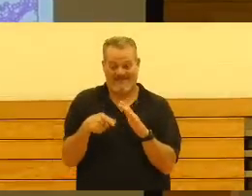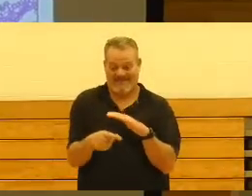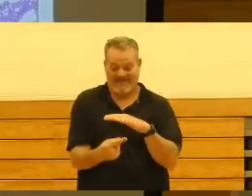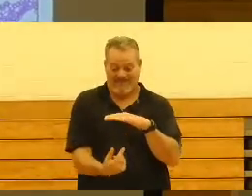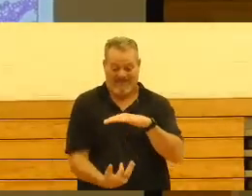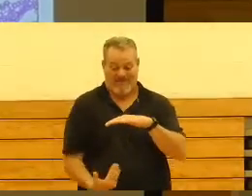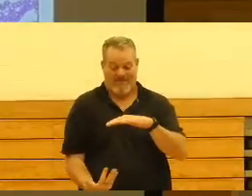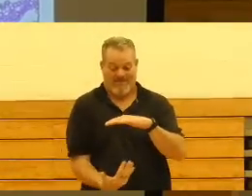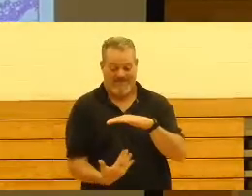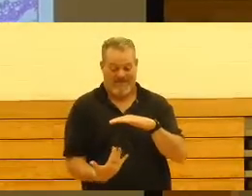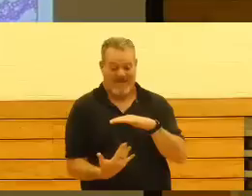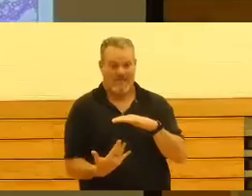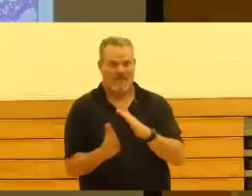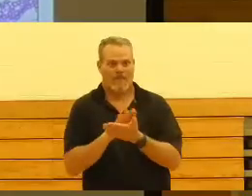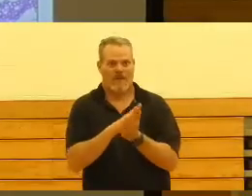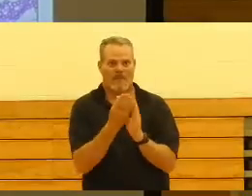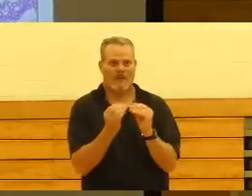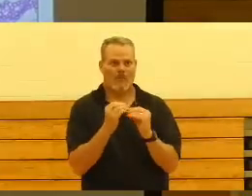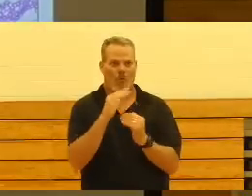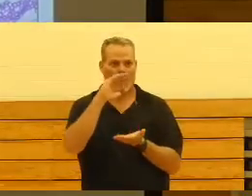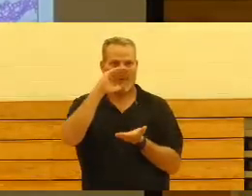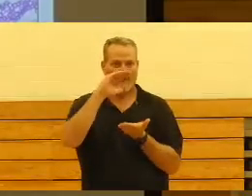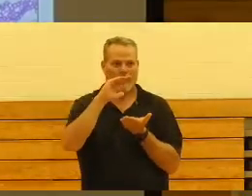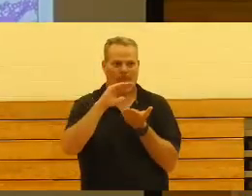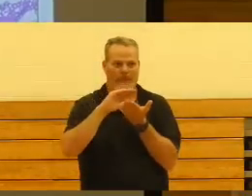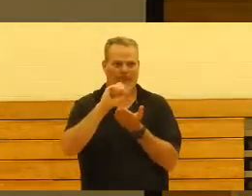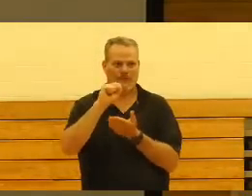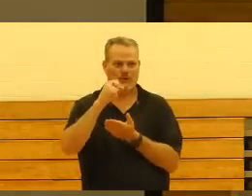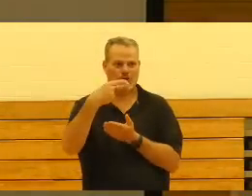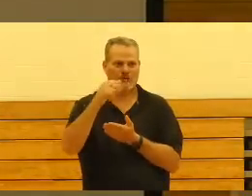depth to getting shallower.